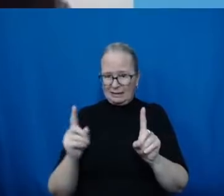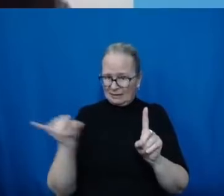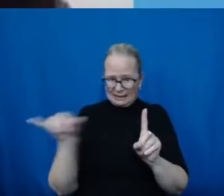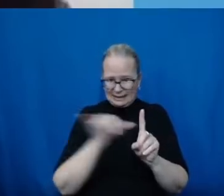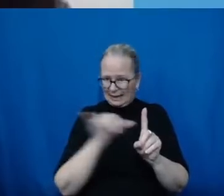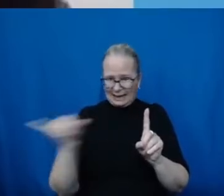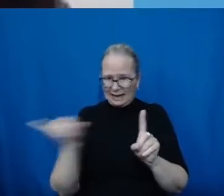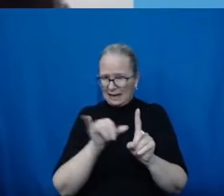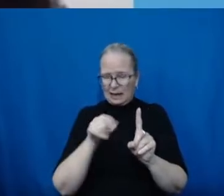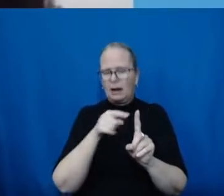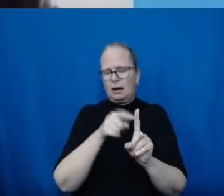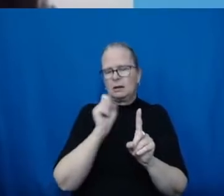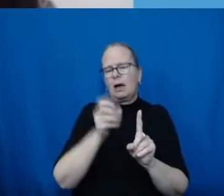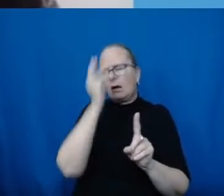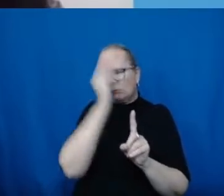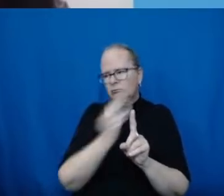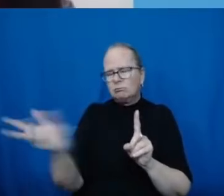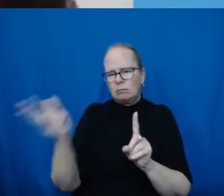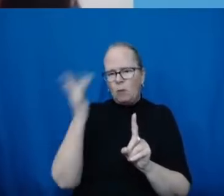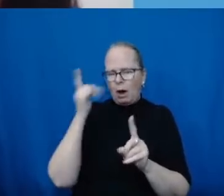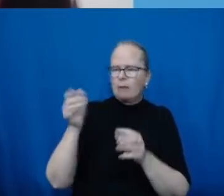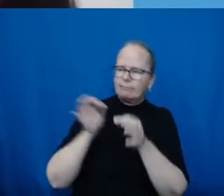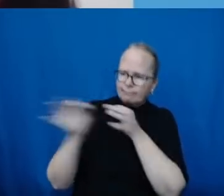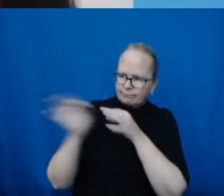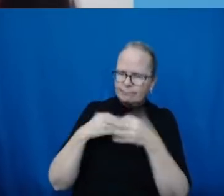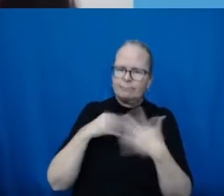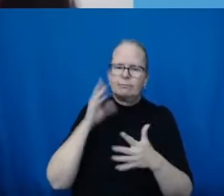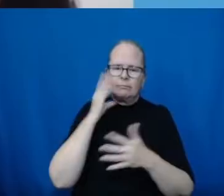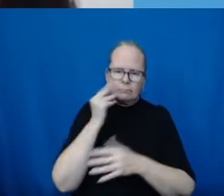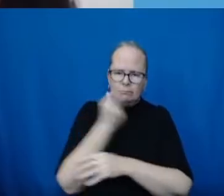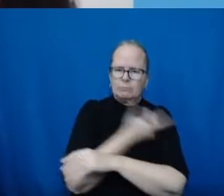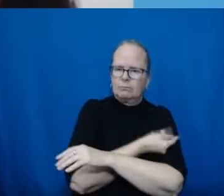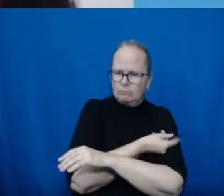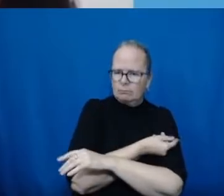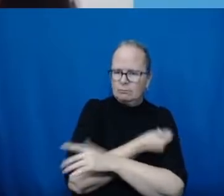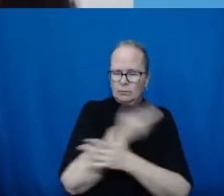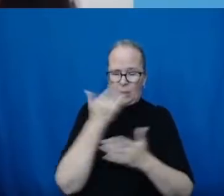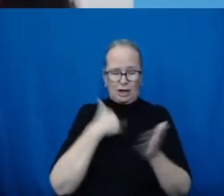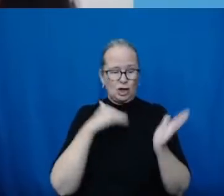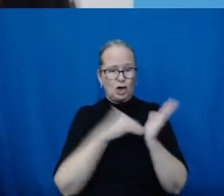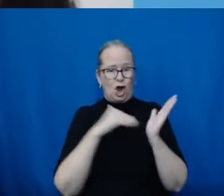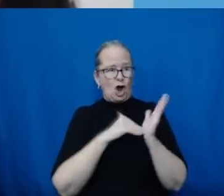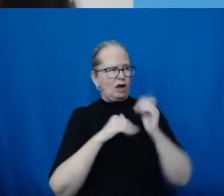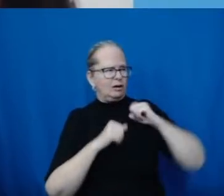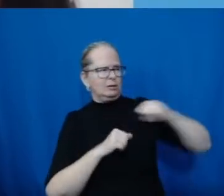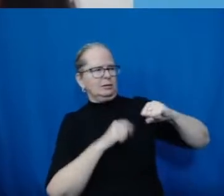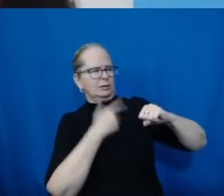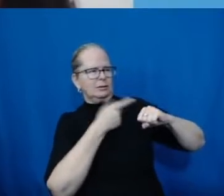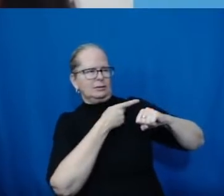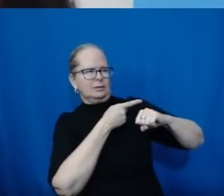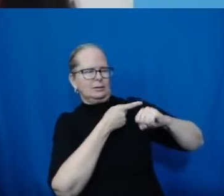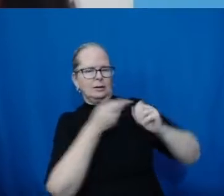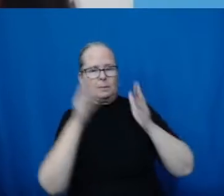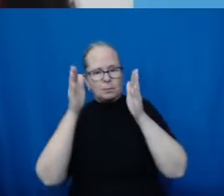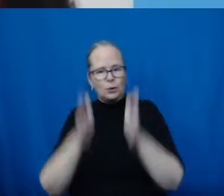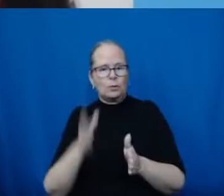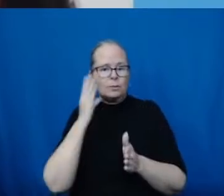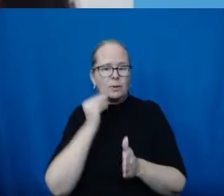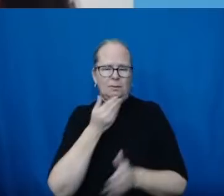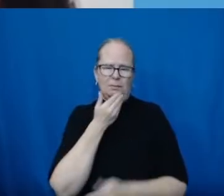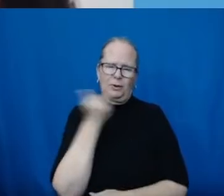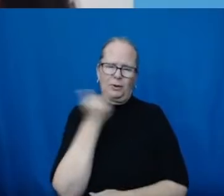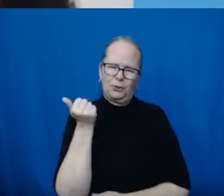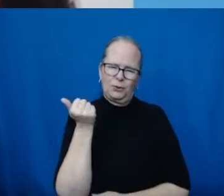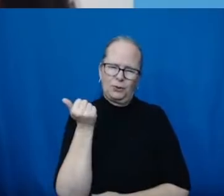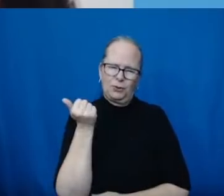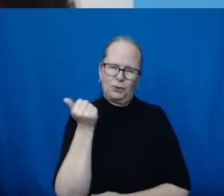Yeah, I think these are all, really excellent points, and we have good evidence to back up what everyone has just said. There's solid evidence